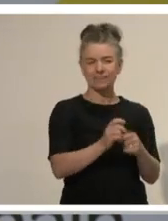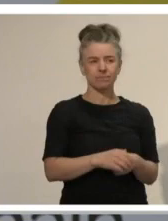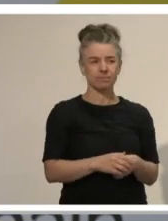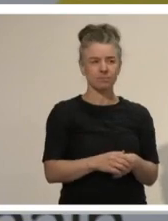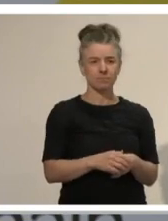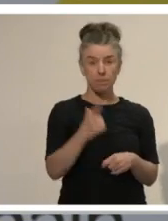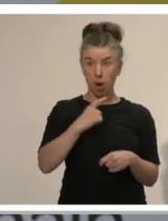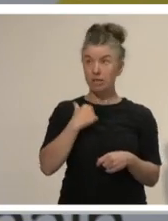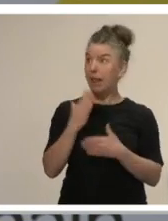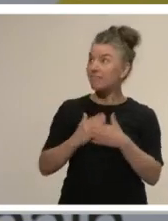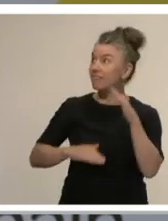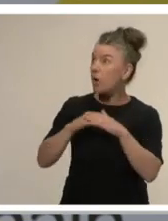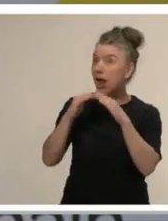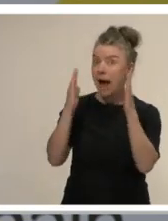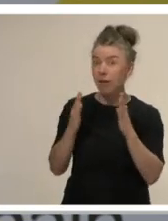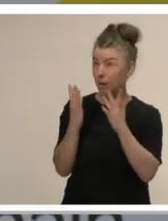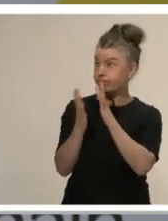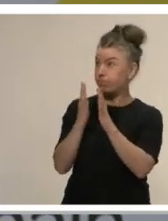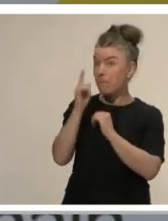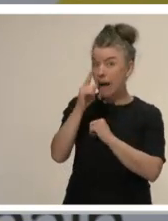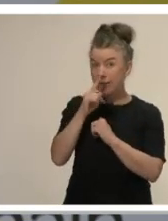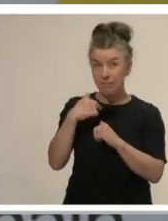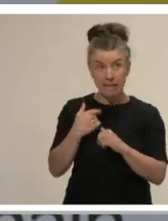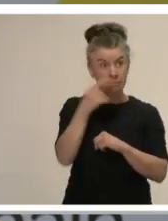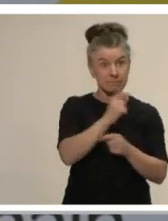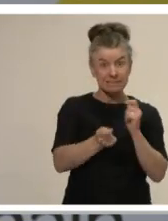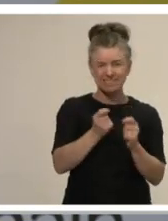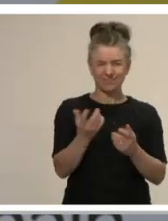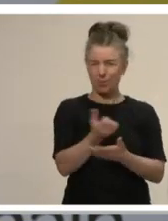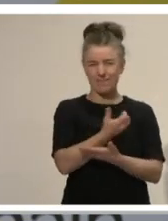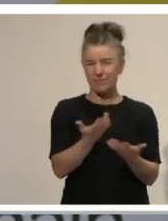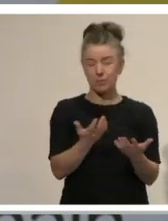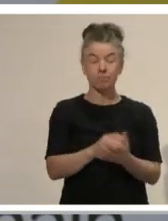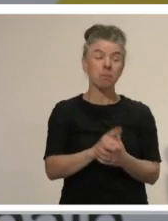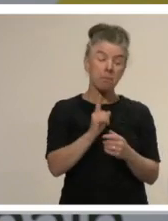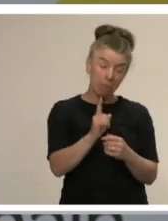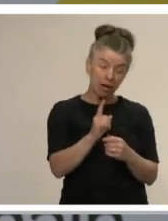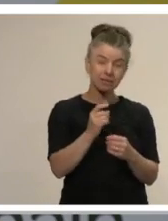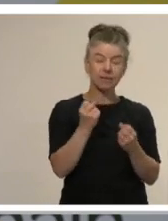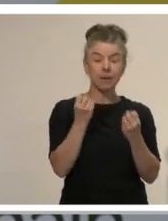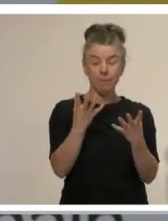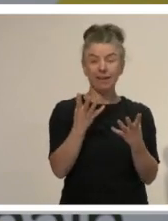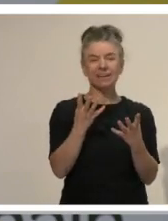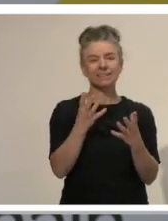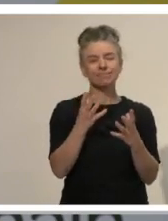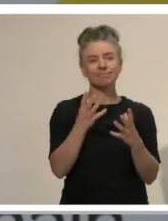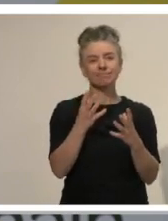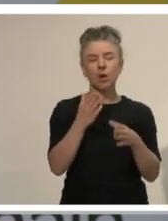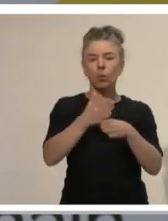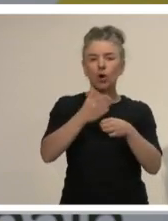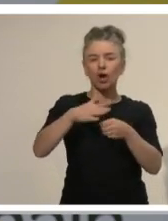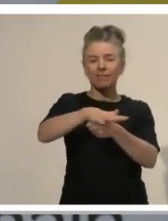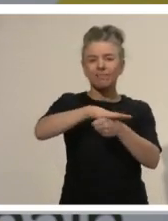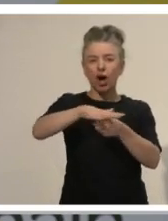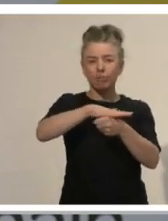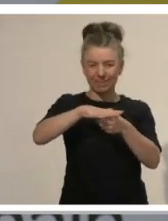of their living conditions. So saying, there is some widespread testing happening across a range of workforces and settings by our